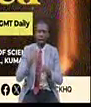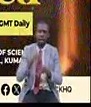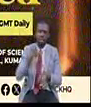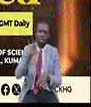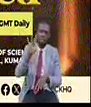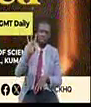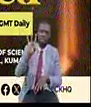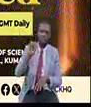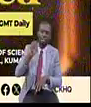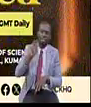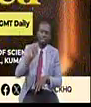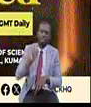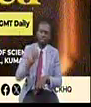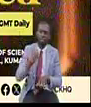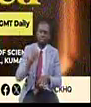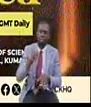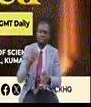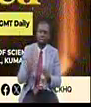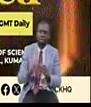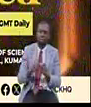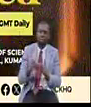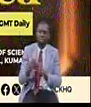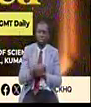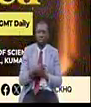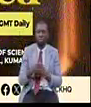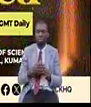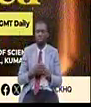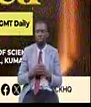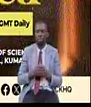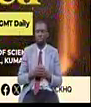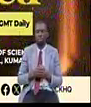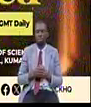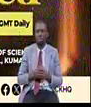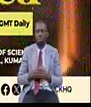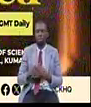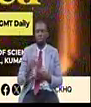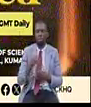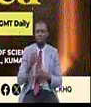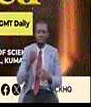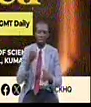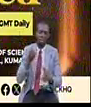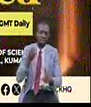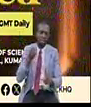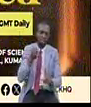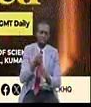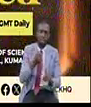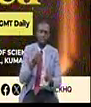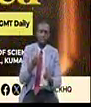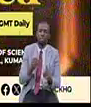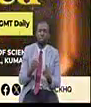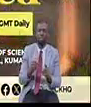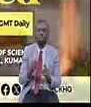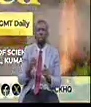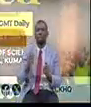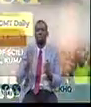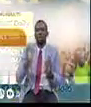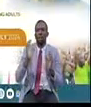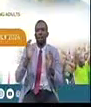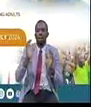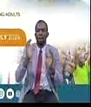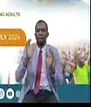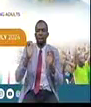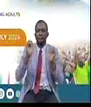day of the conference. The Impact Academy for Teenagers, campus students, corps